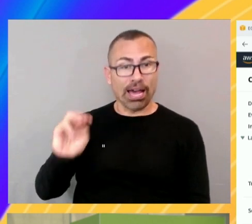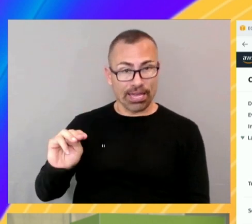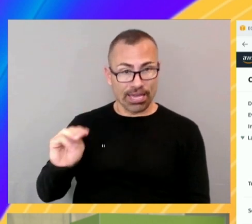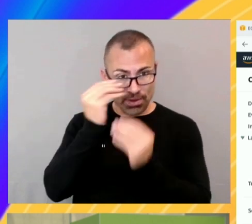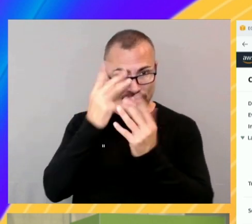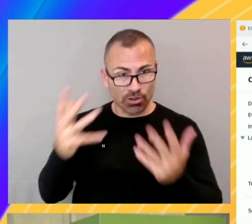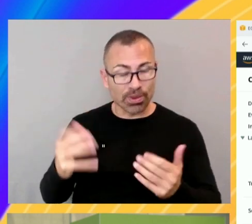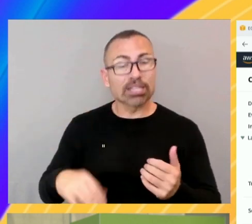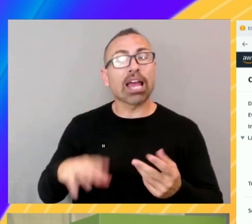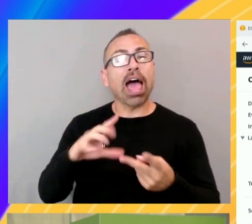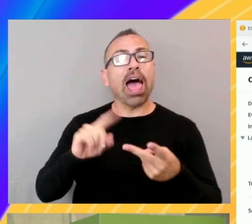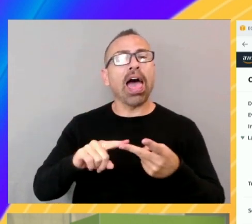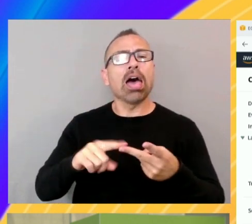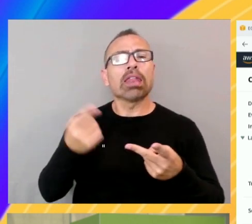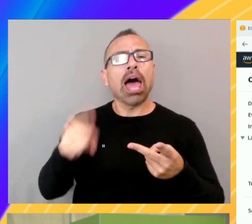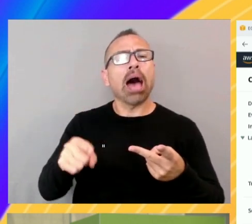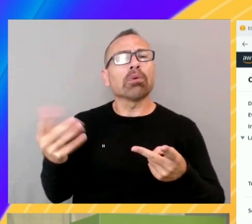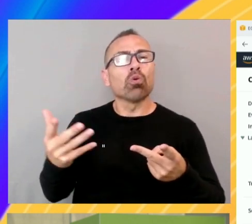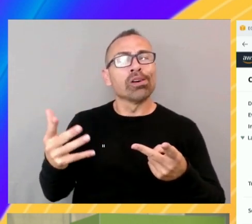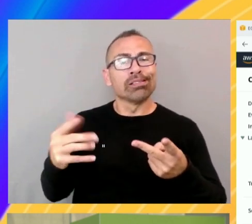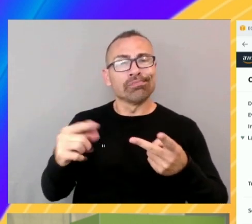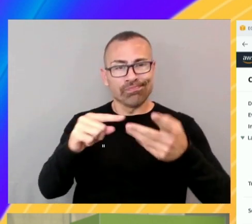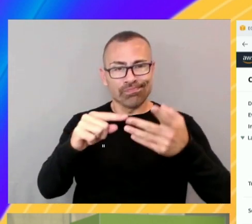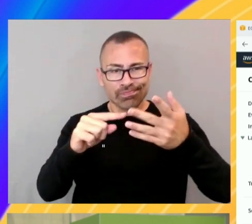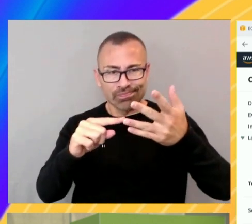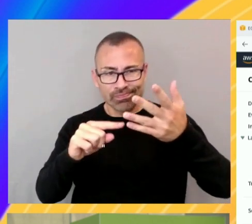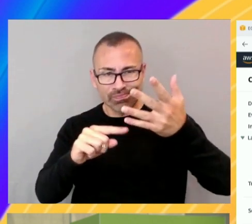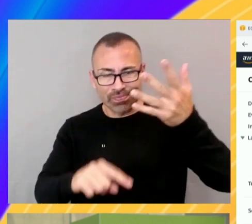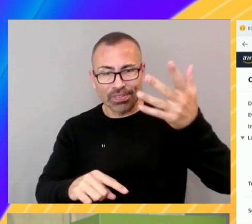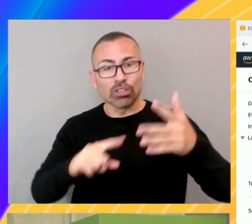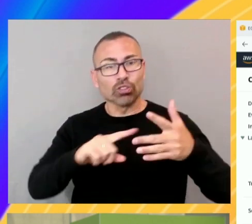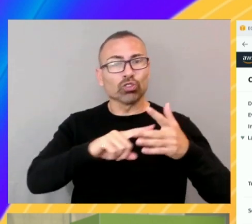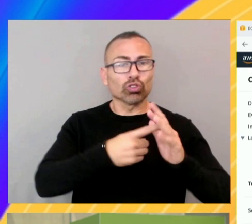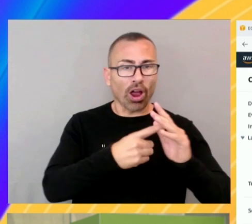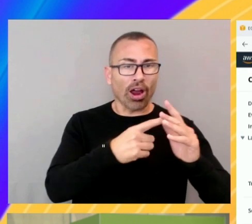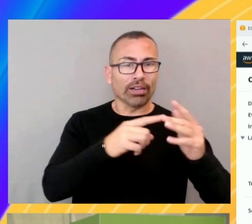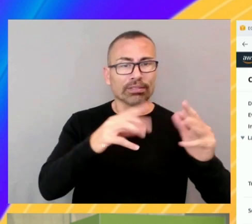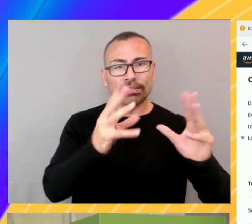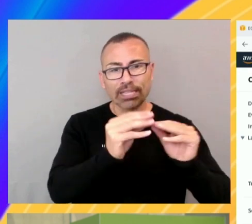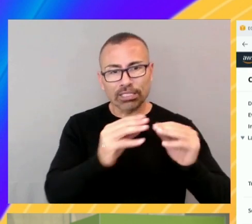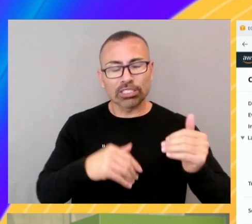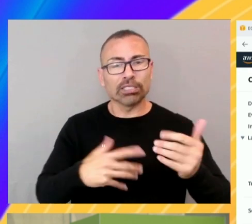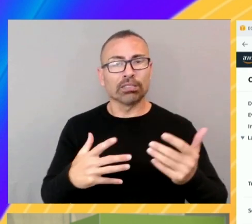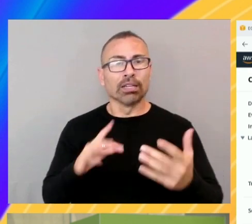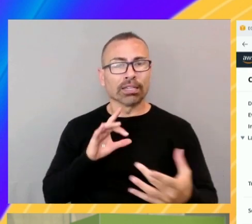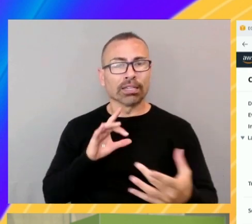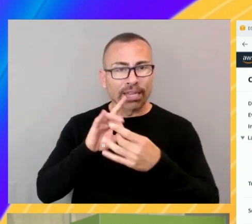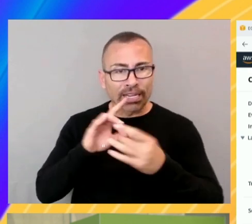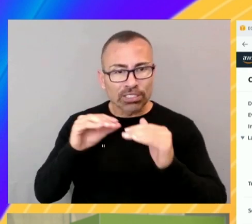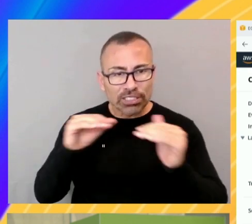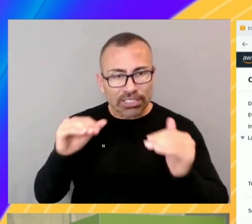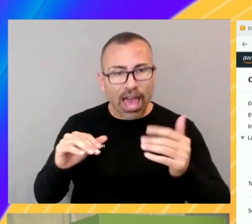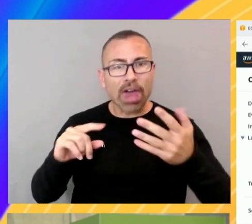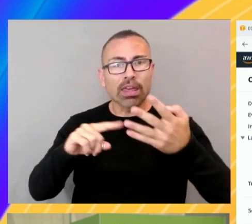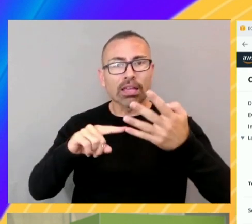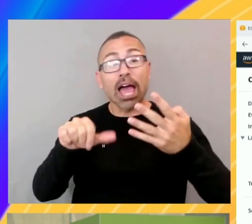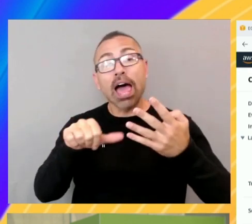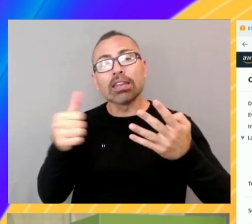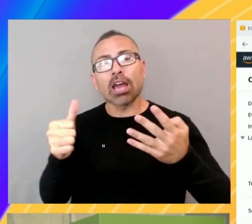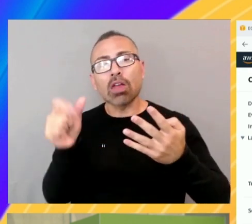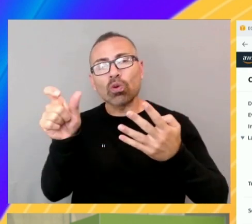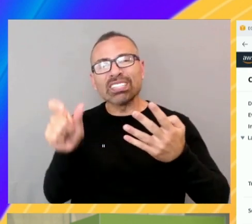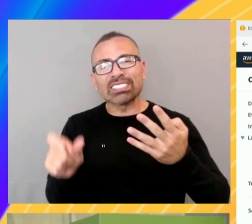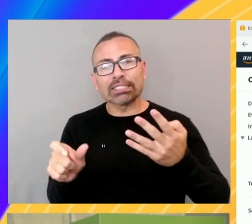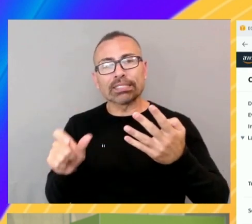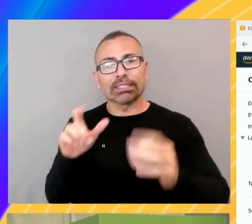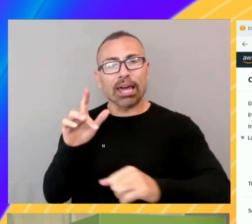triggered, such as start session, get connection status, and the instances that it was targeting. So it helped me complete the story